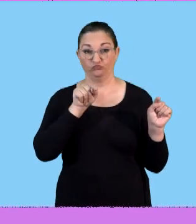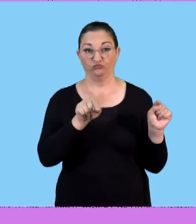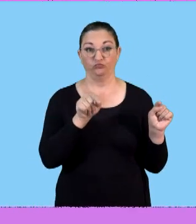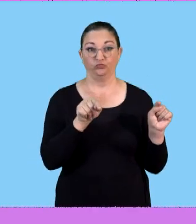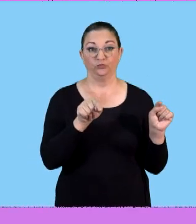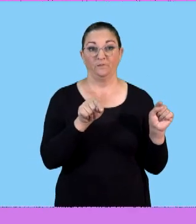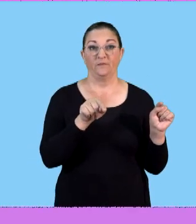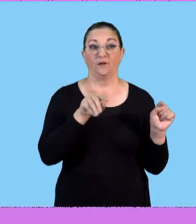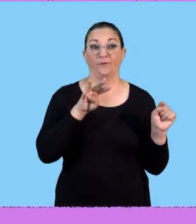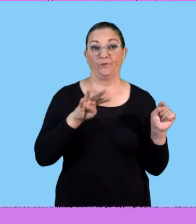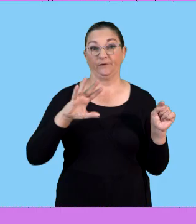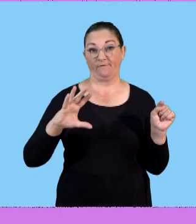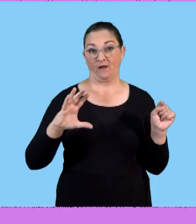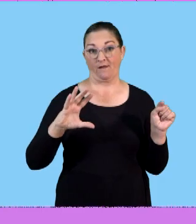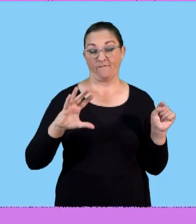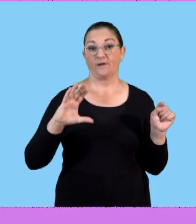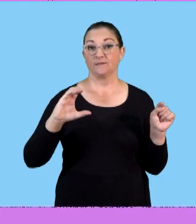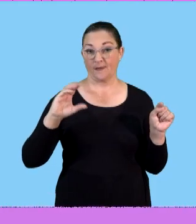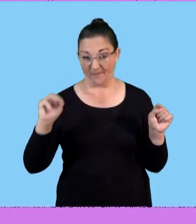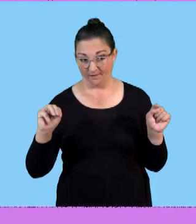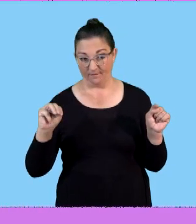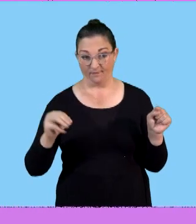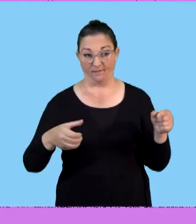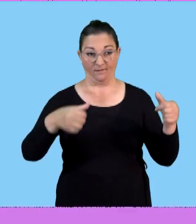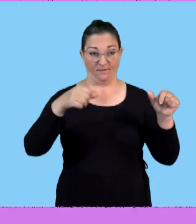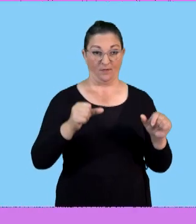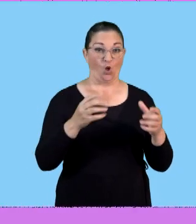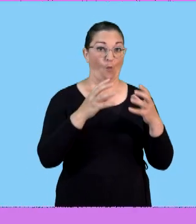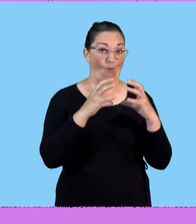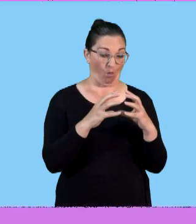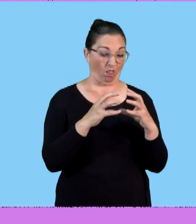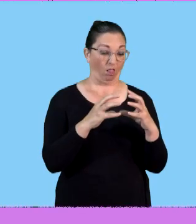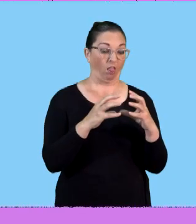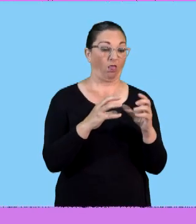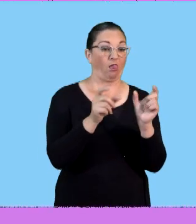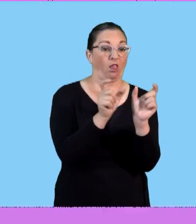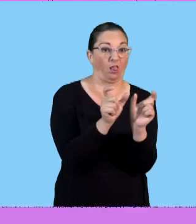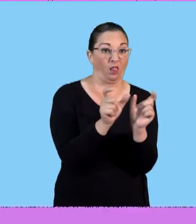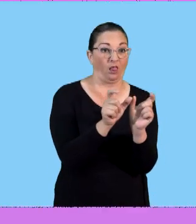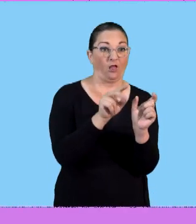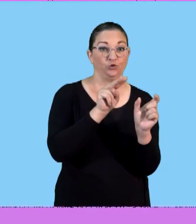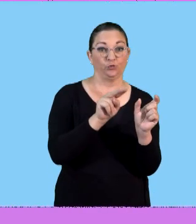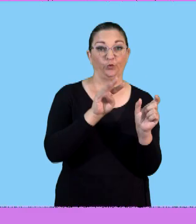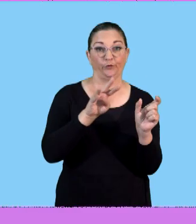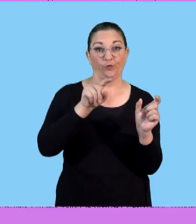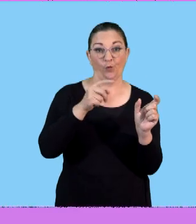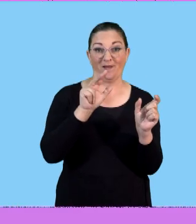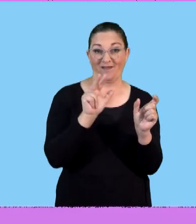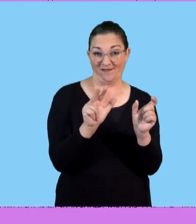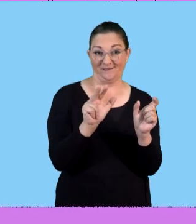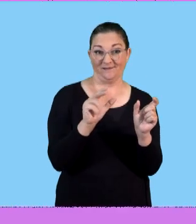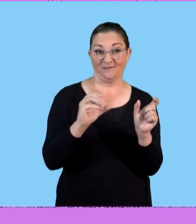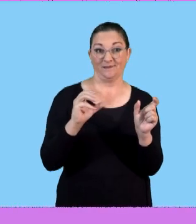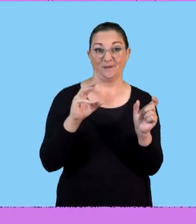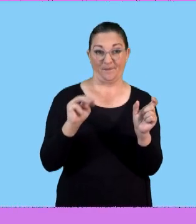this point all the way through to that point is 45 centimeters. And then the diameter of the ball is 24.8 centimeters. So